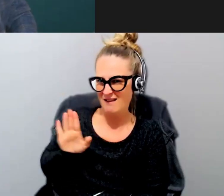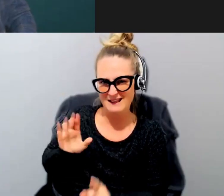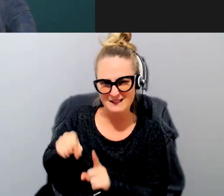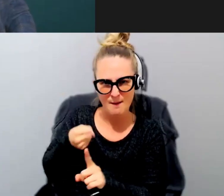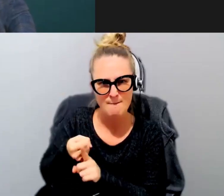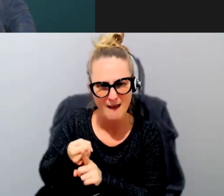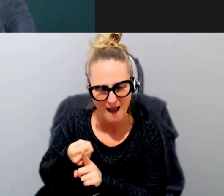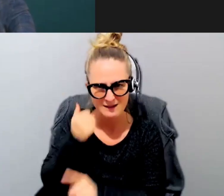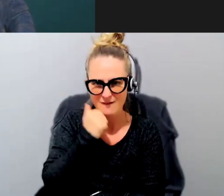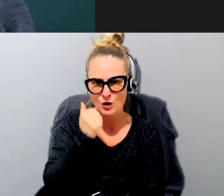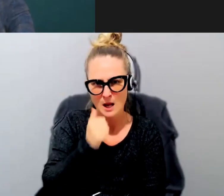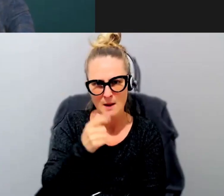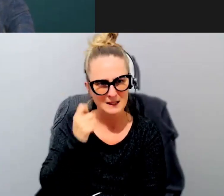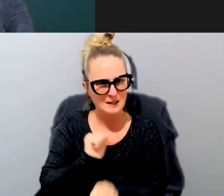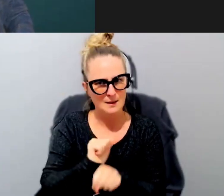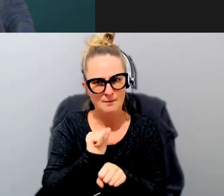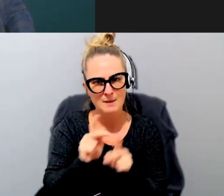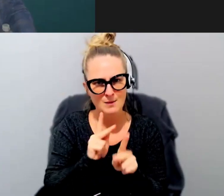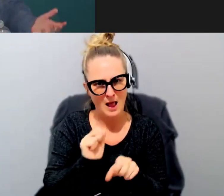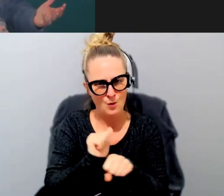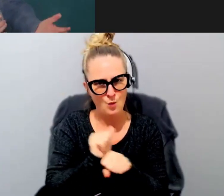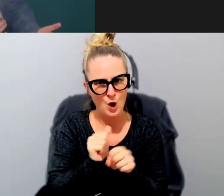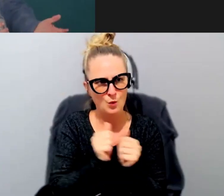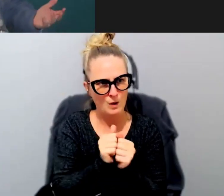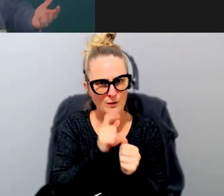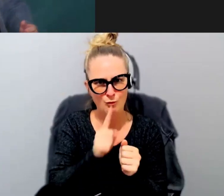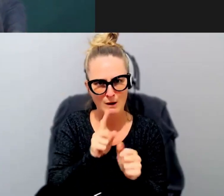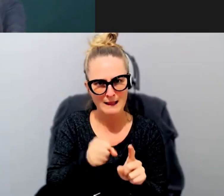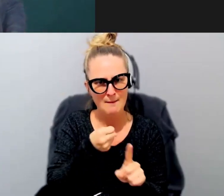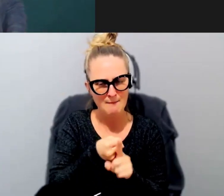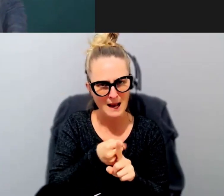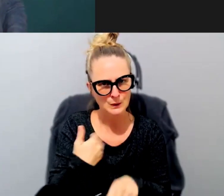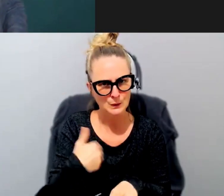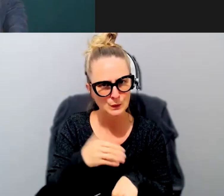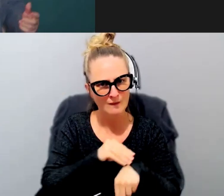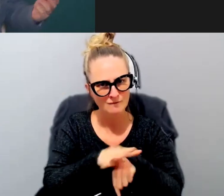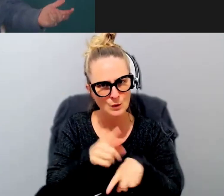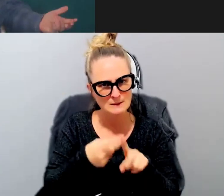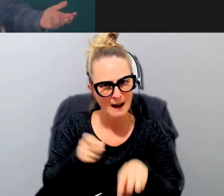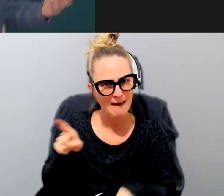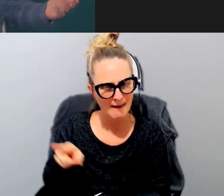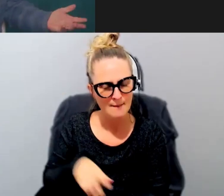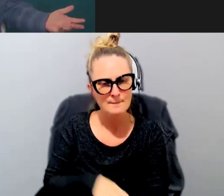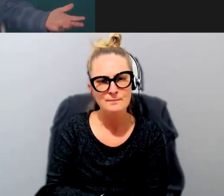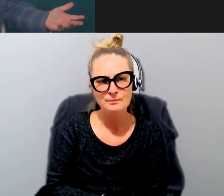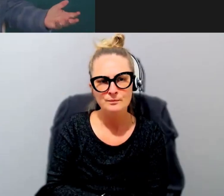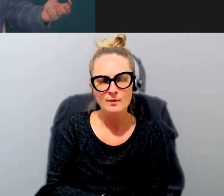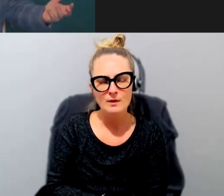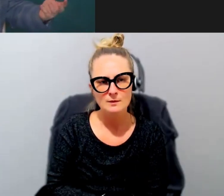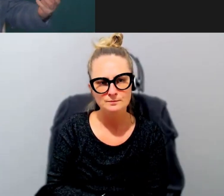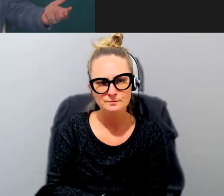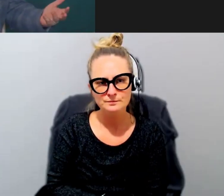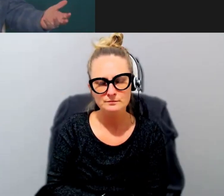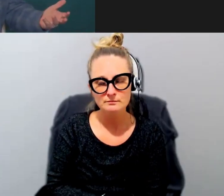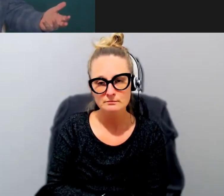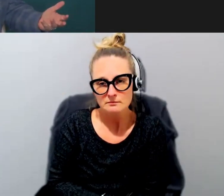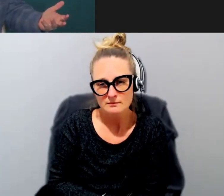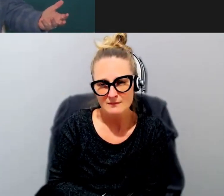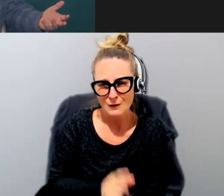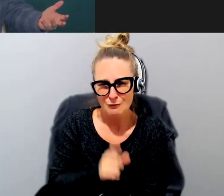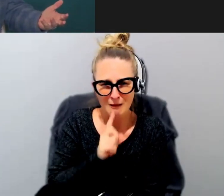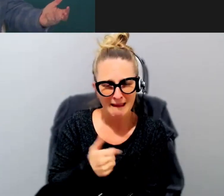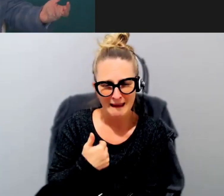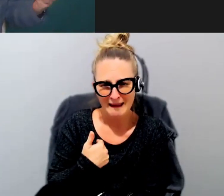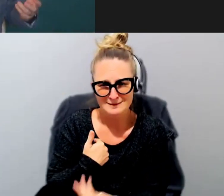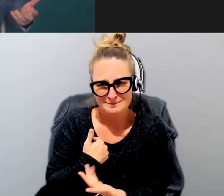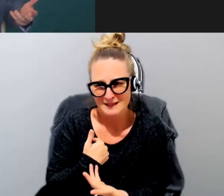work with were so impacted by him. But I feel like there's a benefit to, there's a disadvantage to have never met this founder of